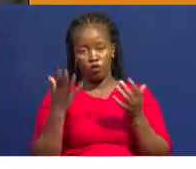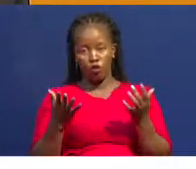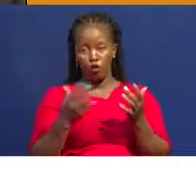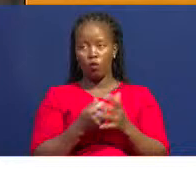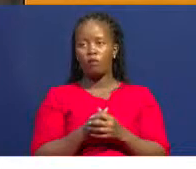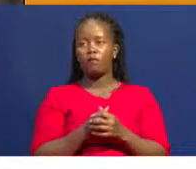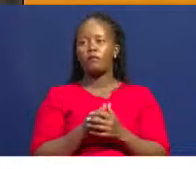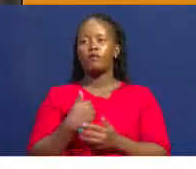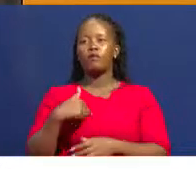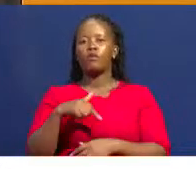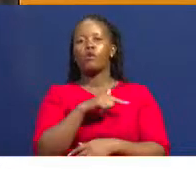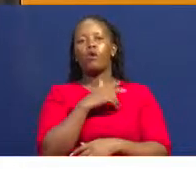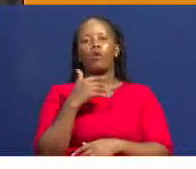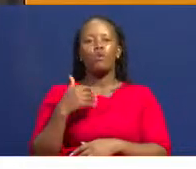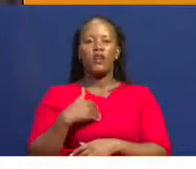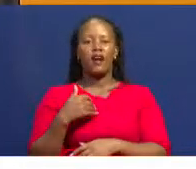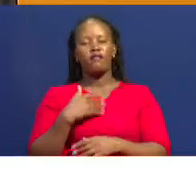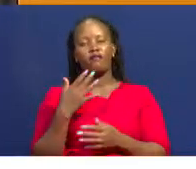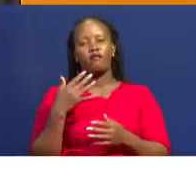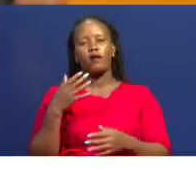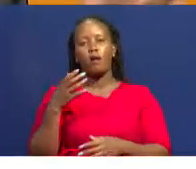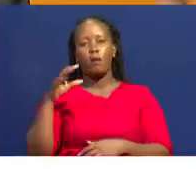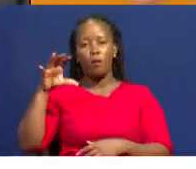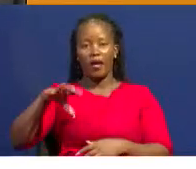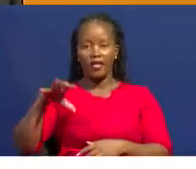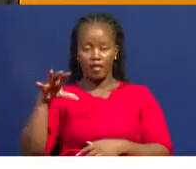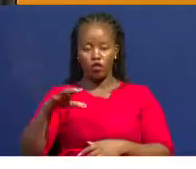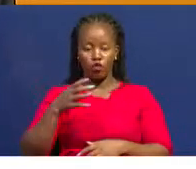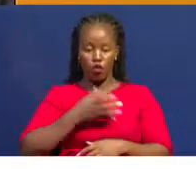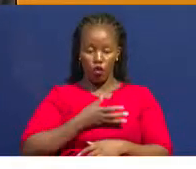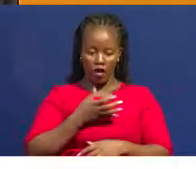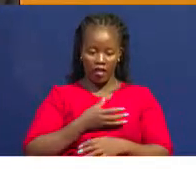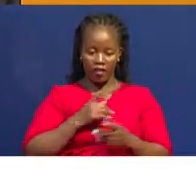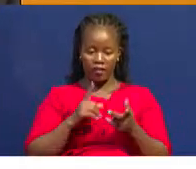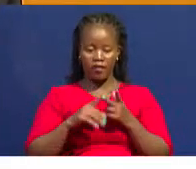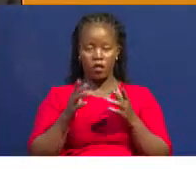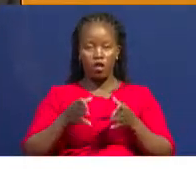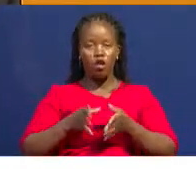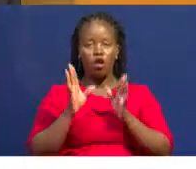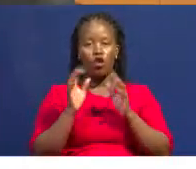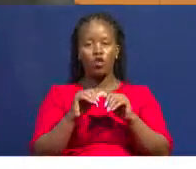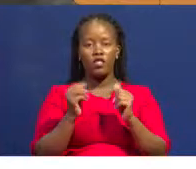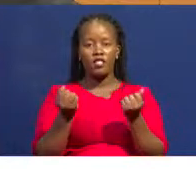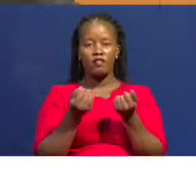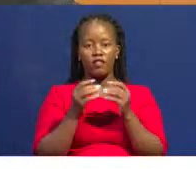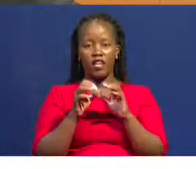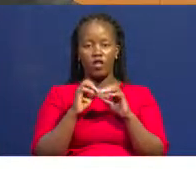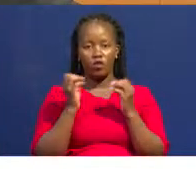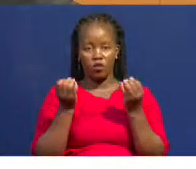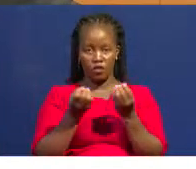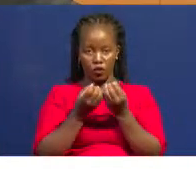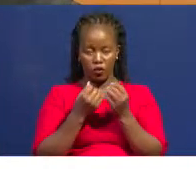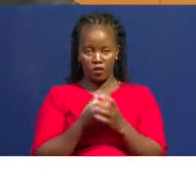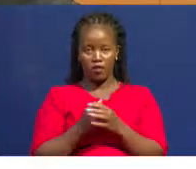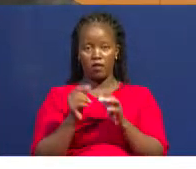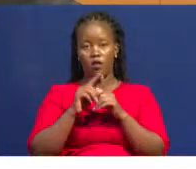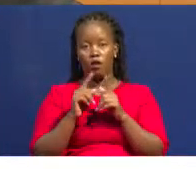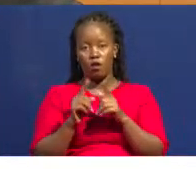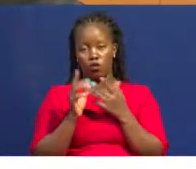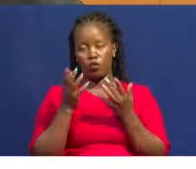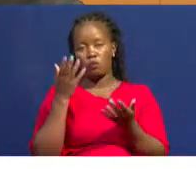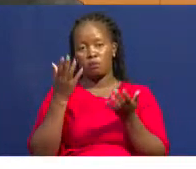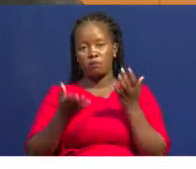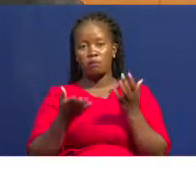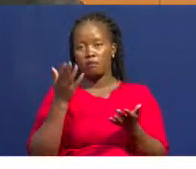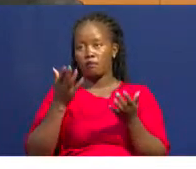we have involved Matatu Owners, Road Safety Association, we are doing this. Perhaps Omata knows, he's